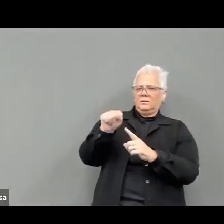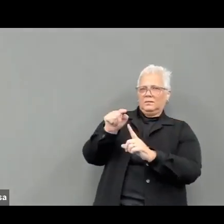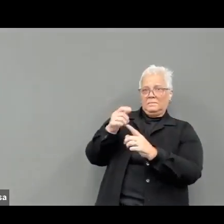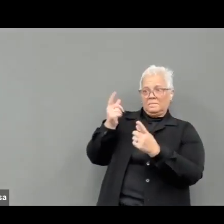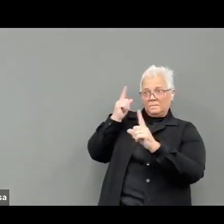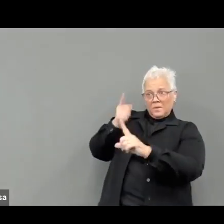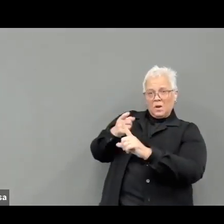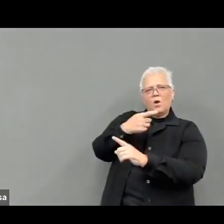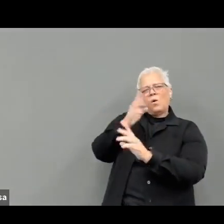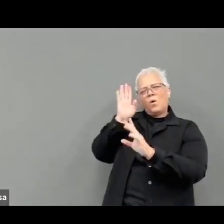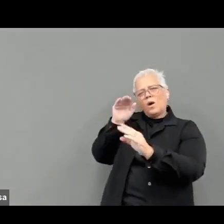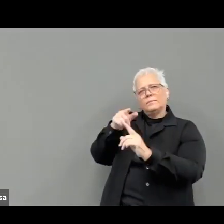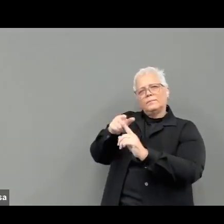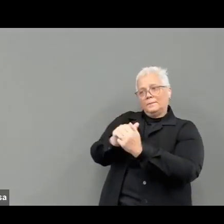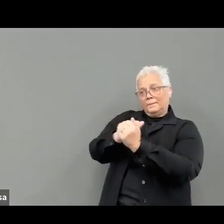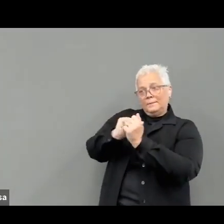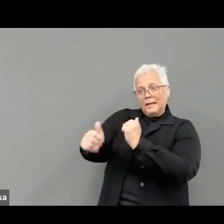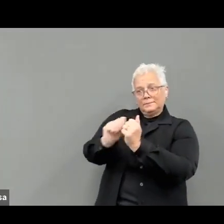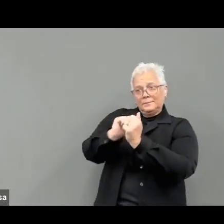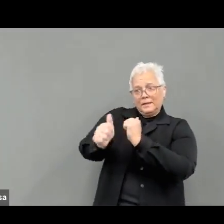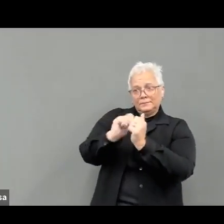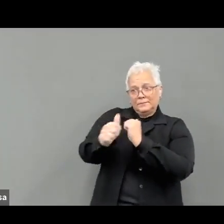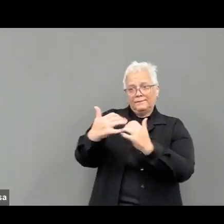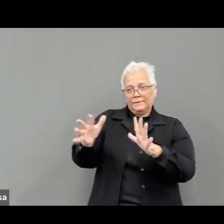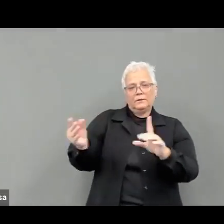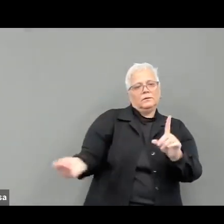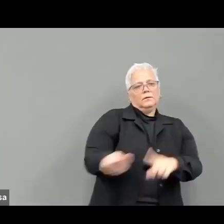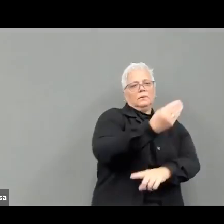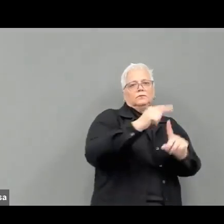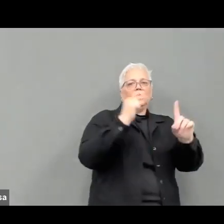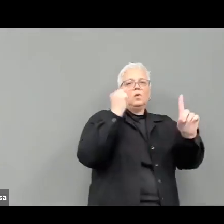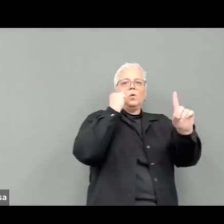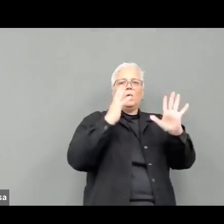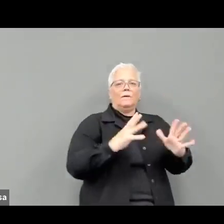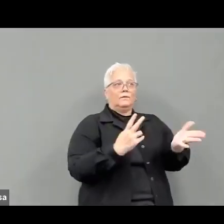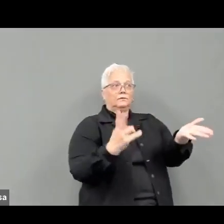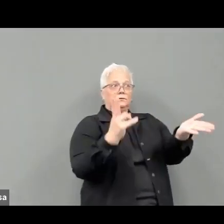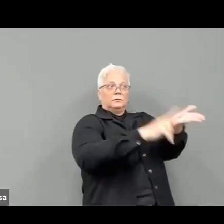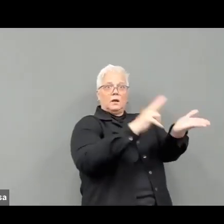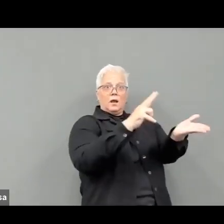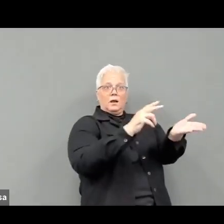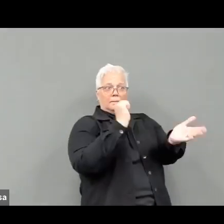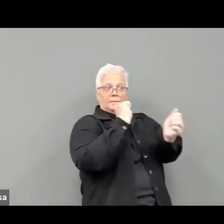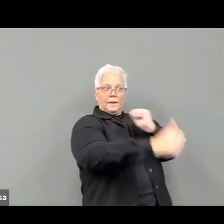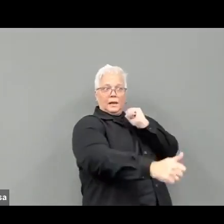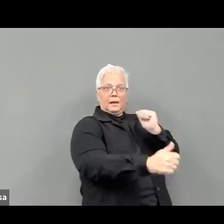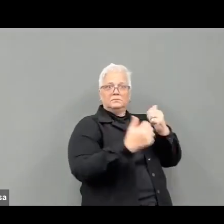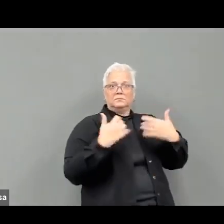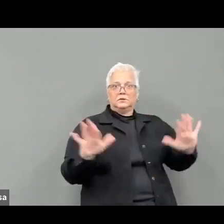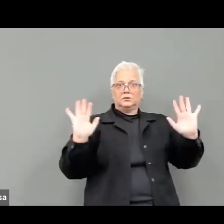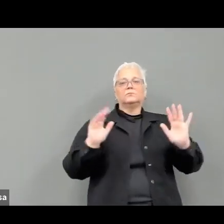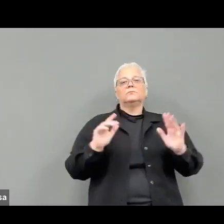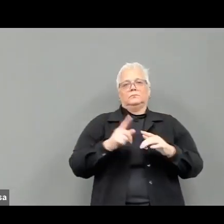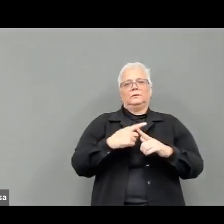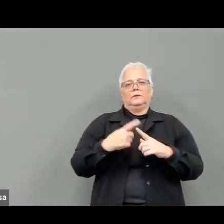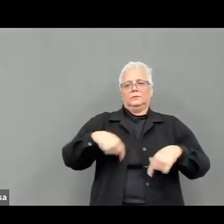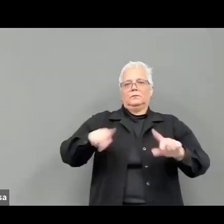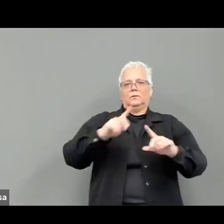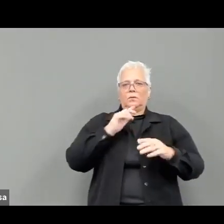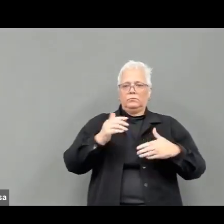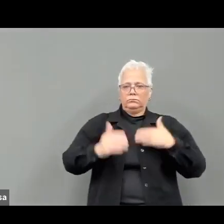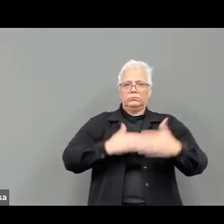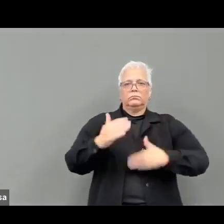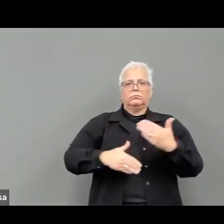will sign it and allow local boards and authorities and city councils to meet virtually